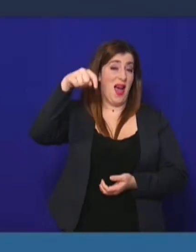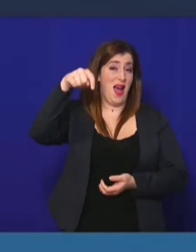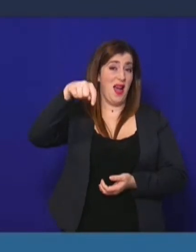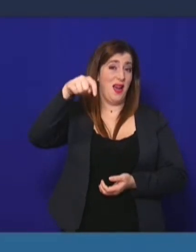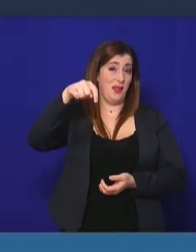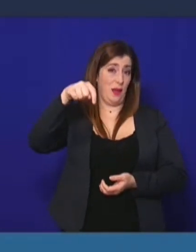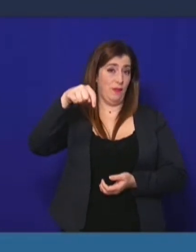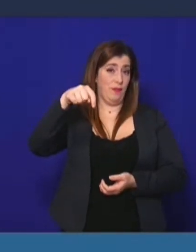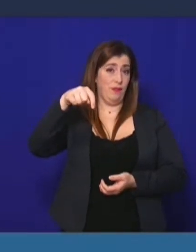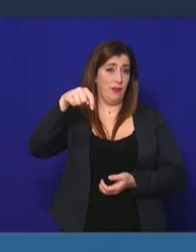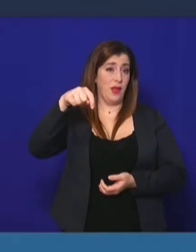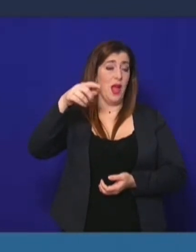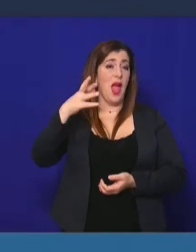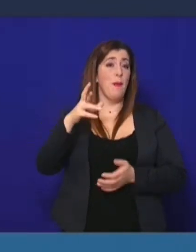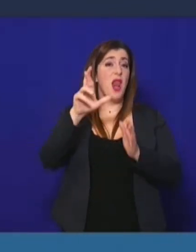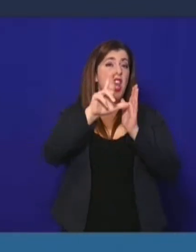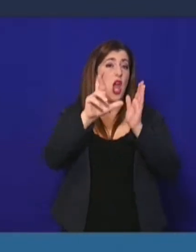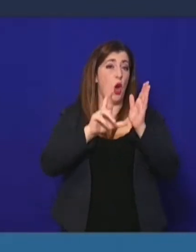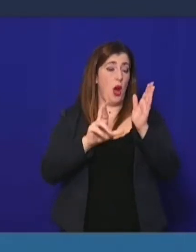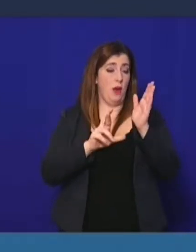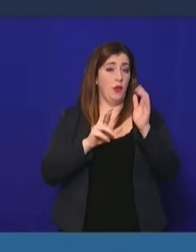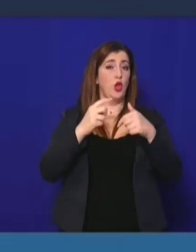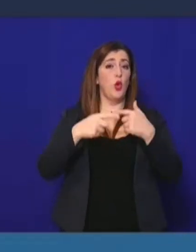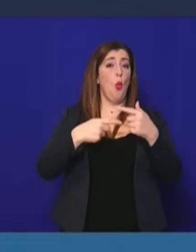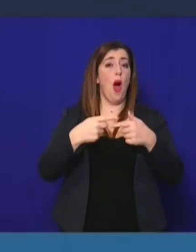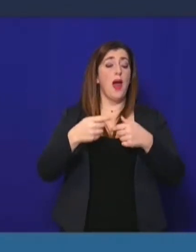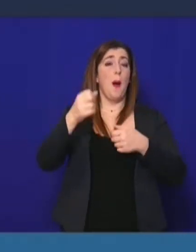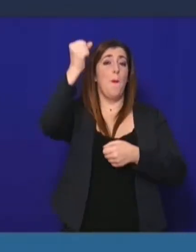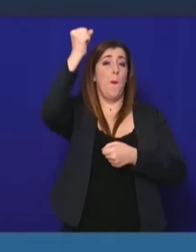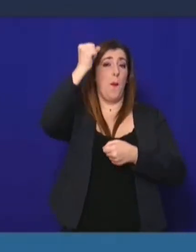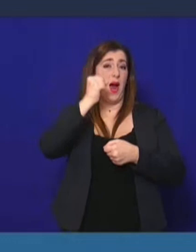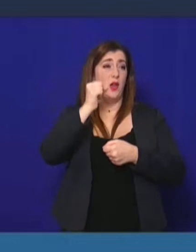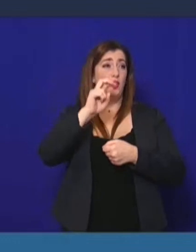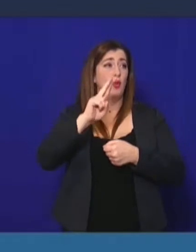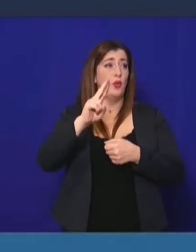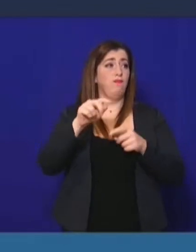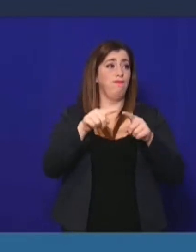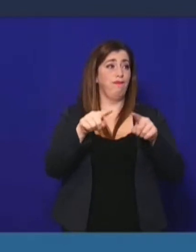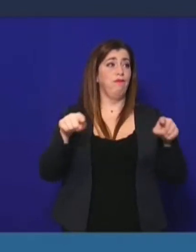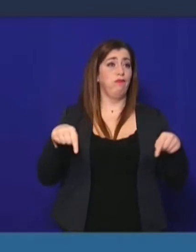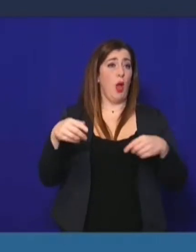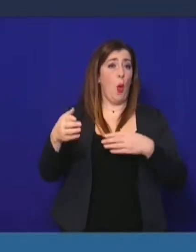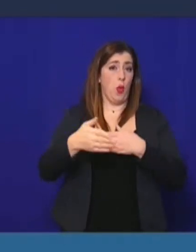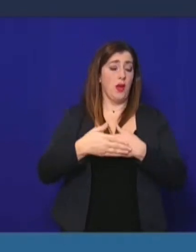nagħlqu l-ħwienet tax-xorb u l-gażini. Se jiġri ħajrġa jiġġedded